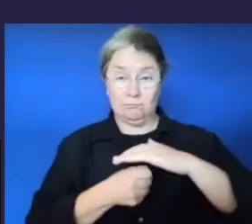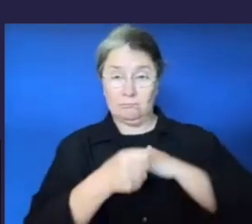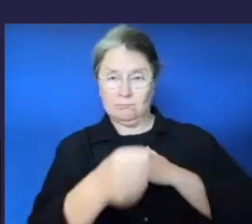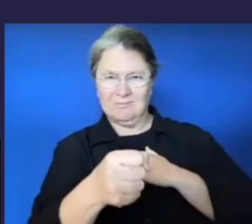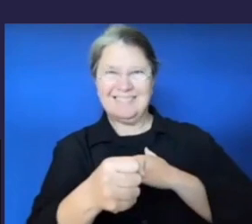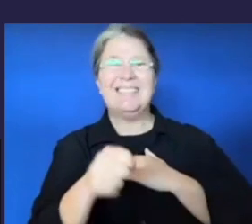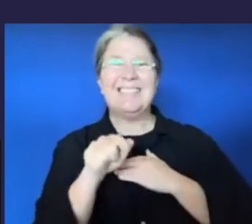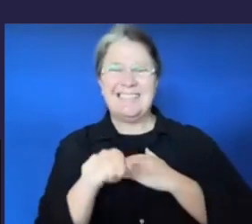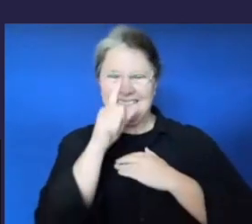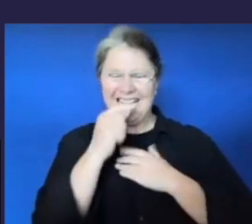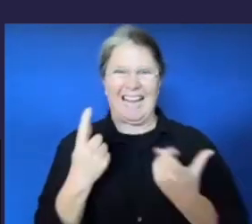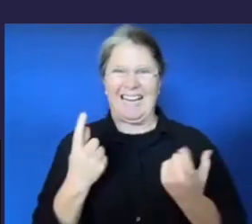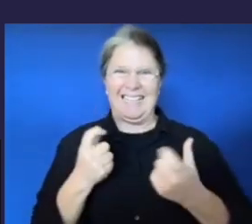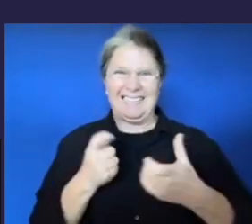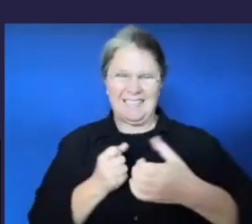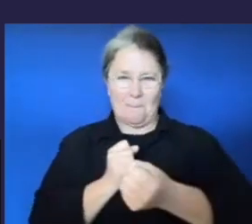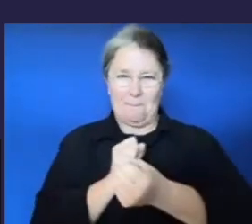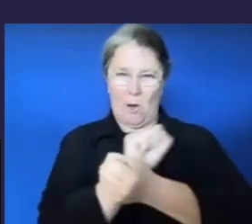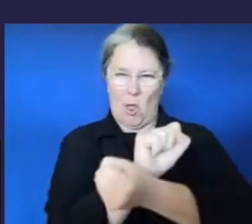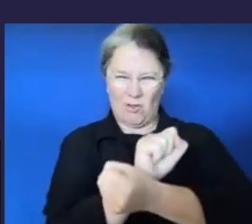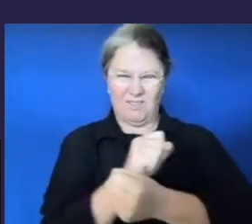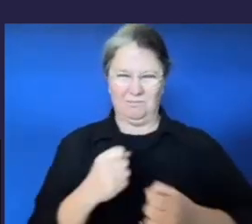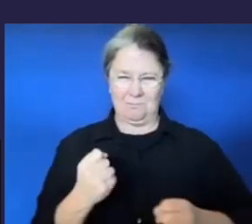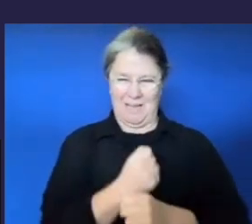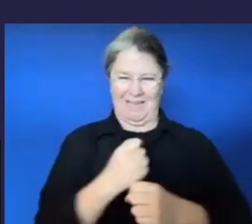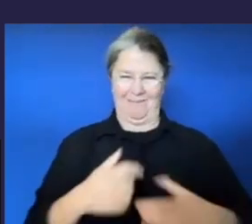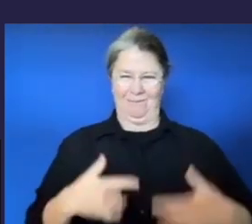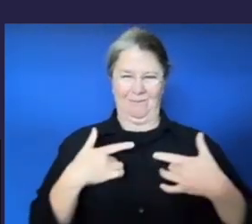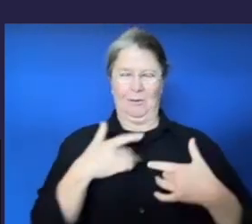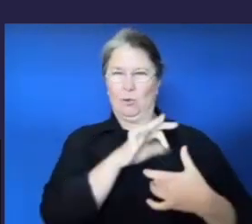to the natural process of social belonging there.